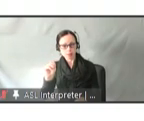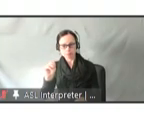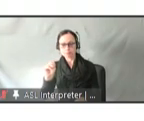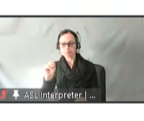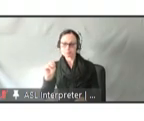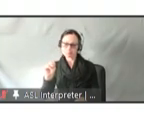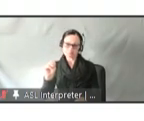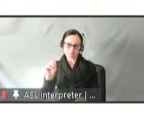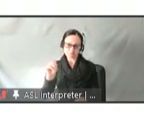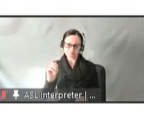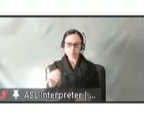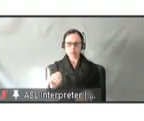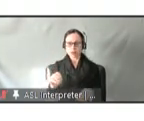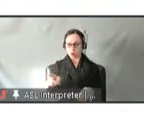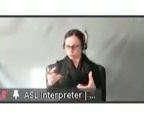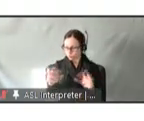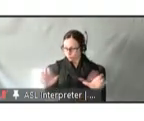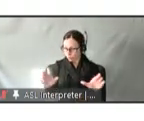on?